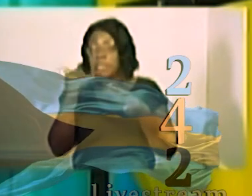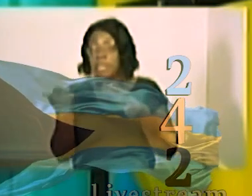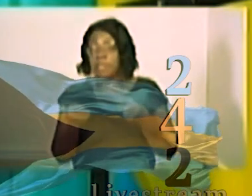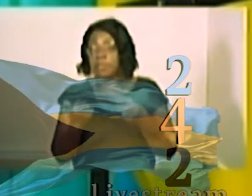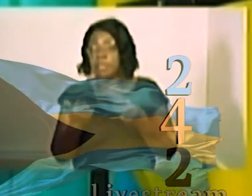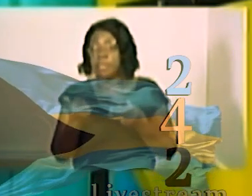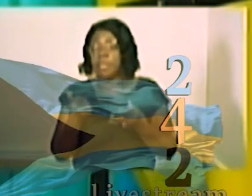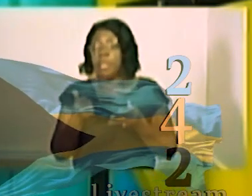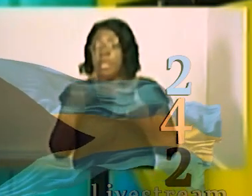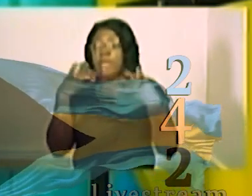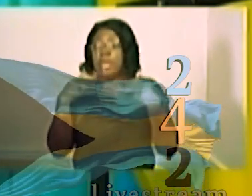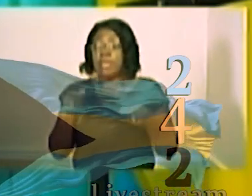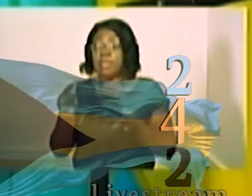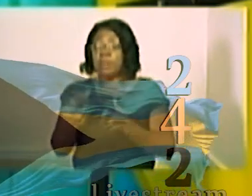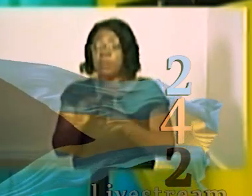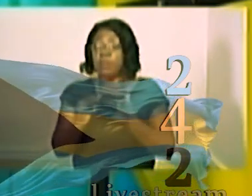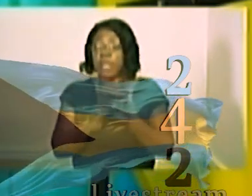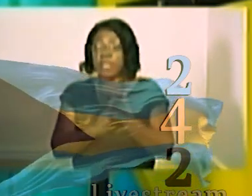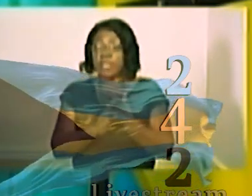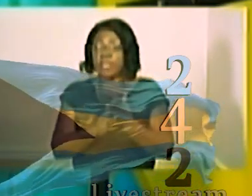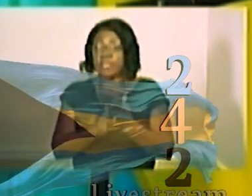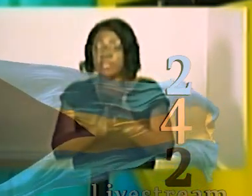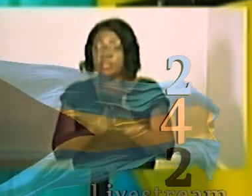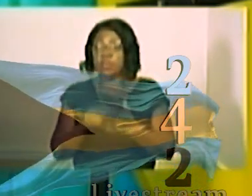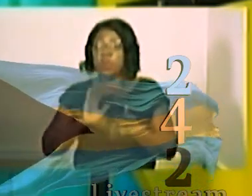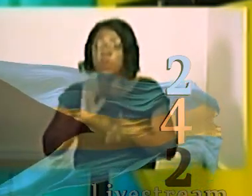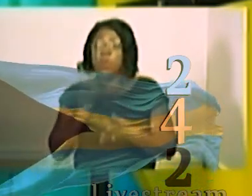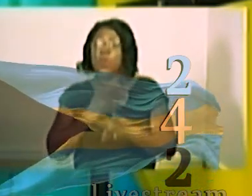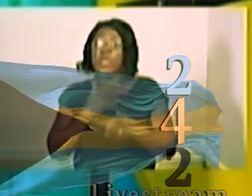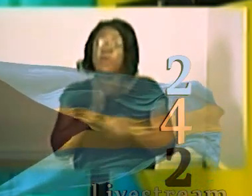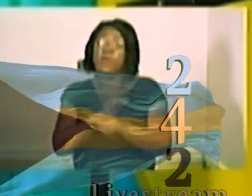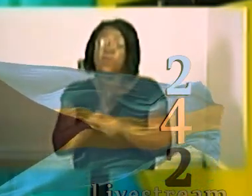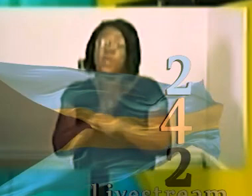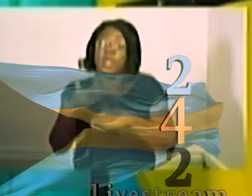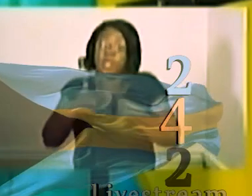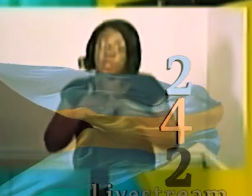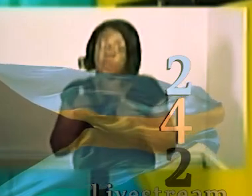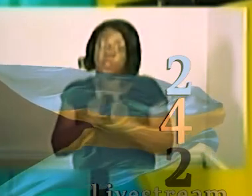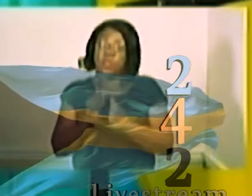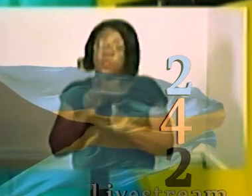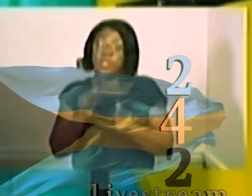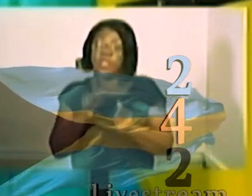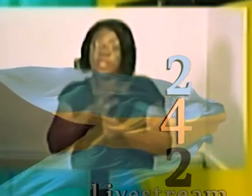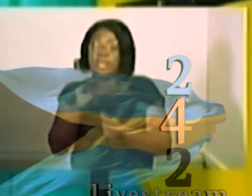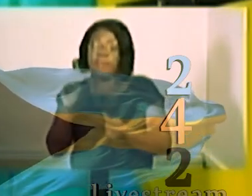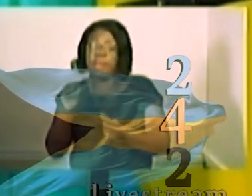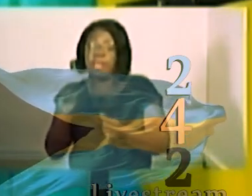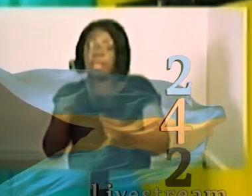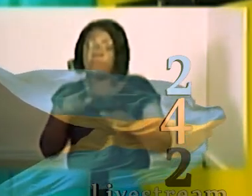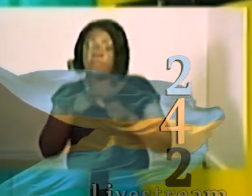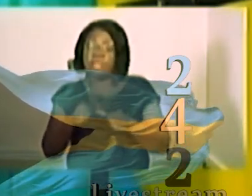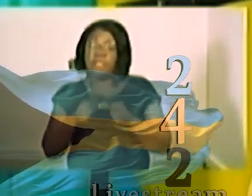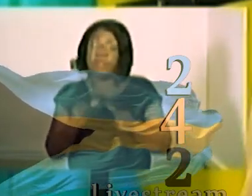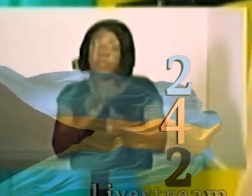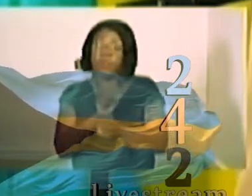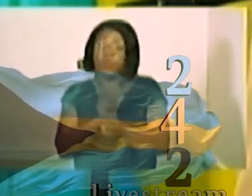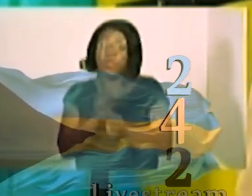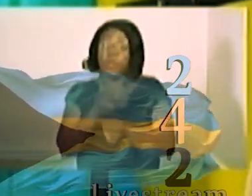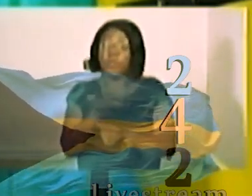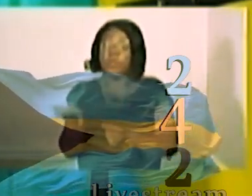have implemented for the general public. So we have been working closely with them, and we will continue to work closely with those